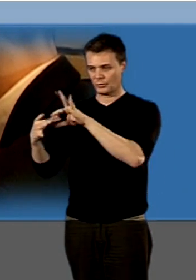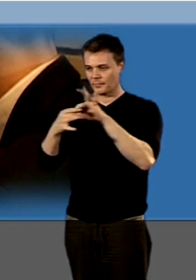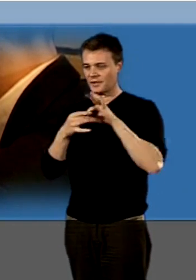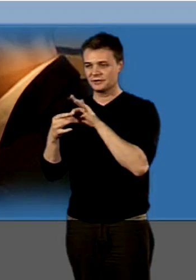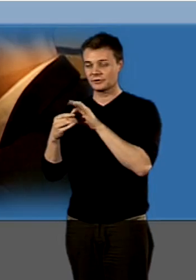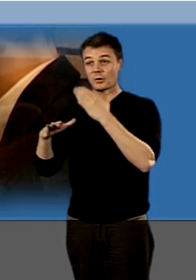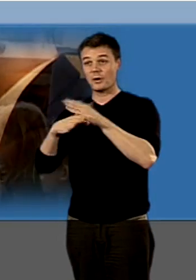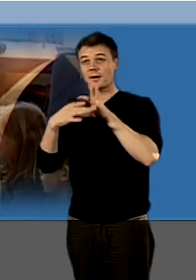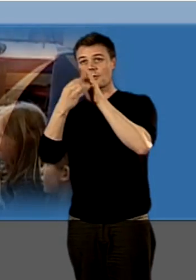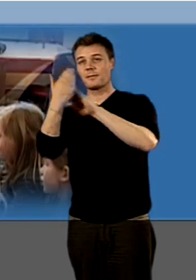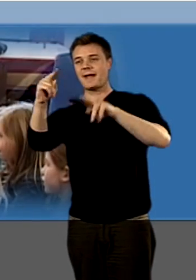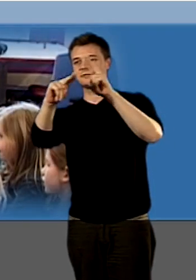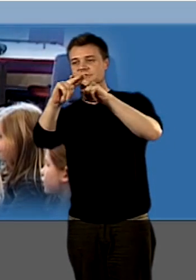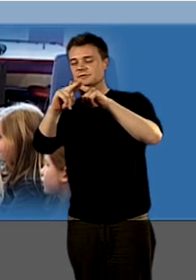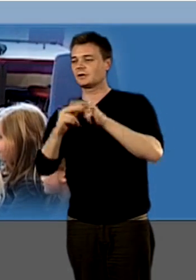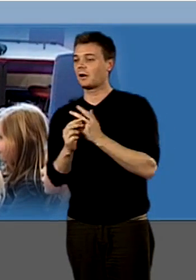with parents,